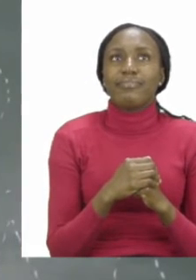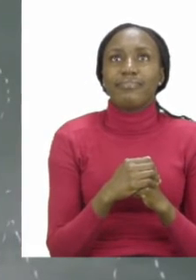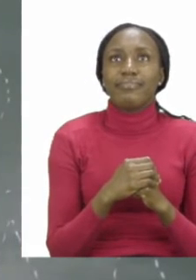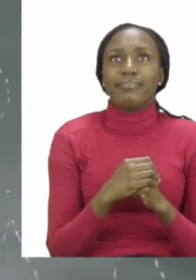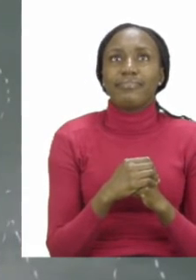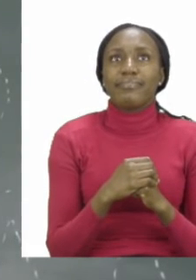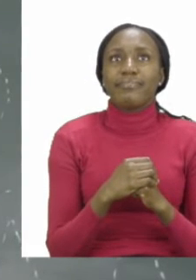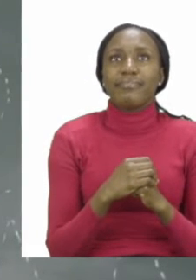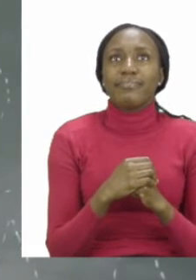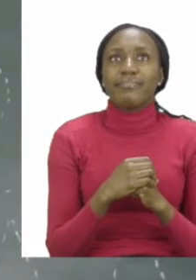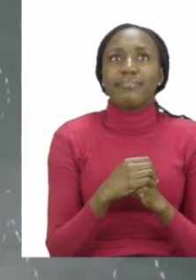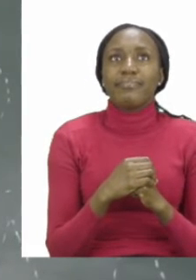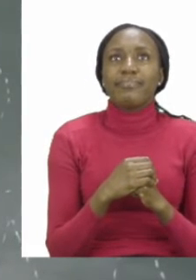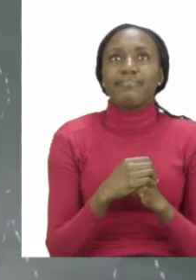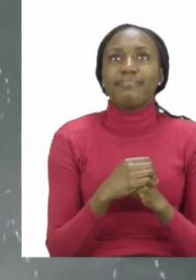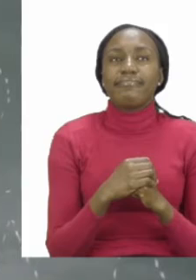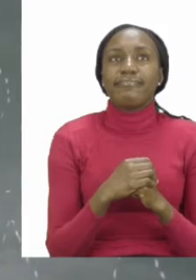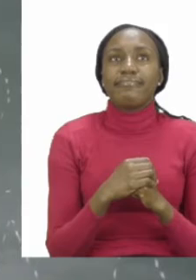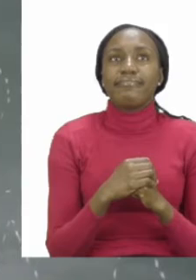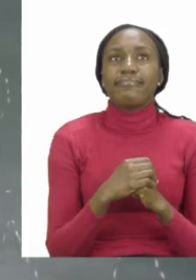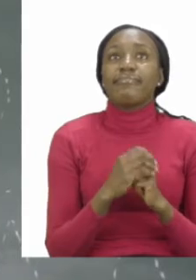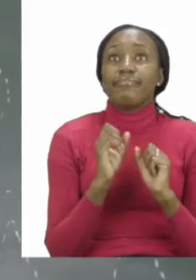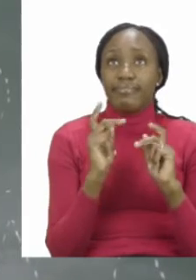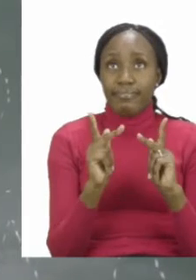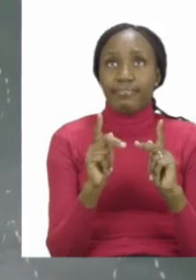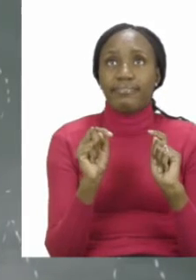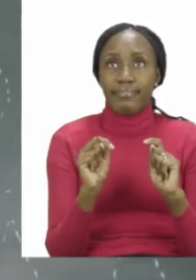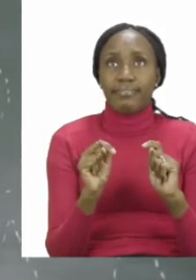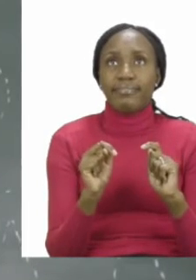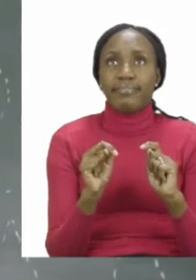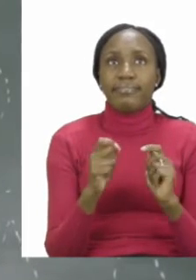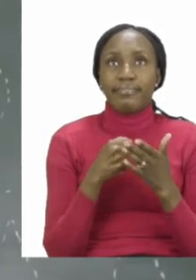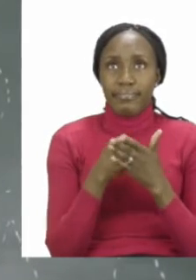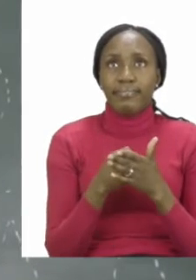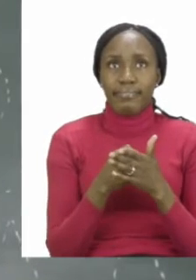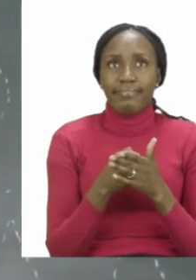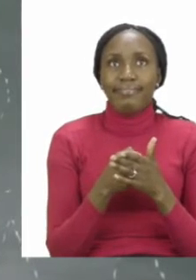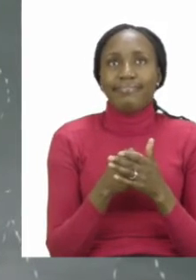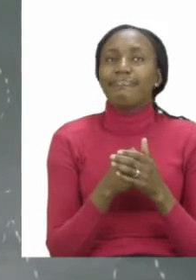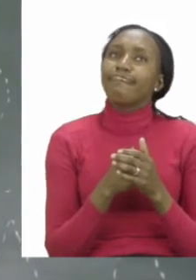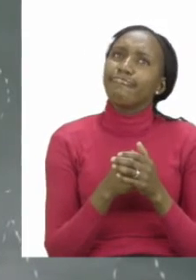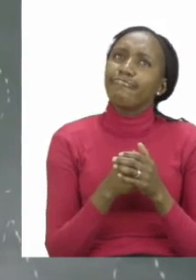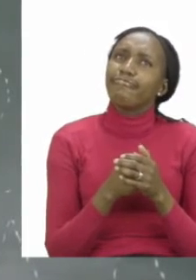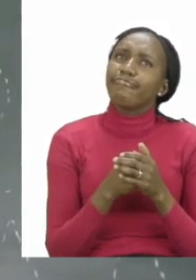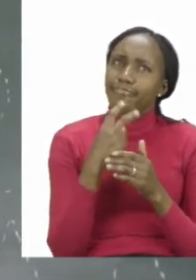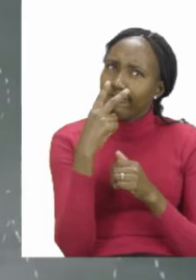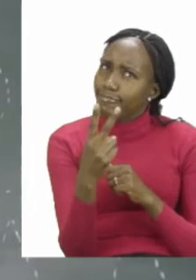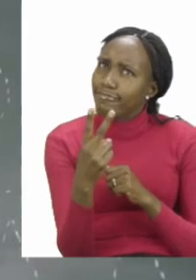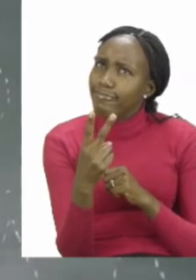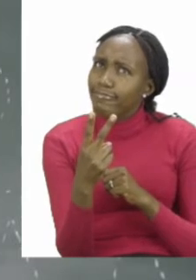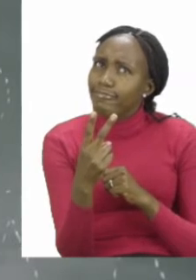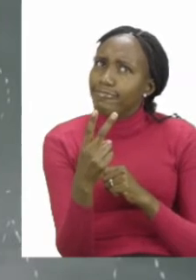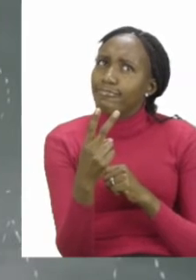or crayon. Now let us try one more. Let's have a look